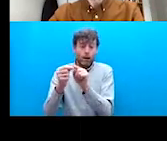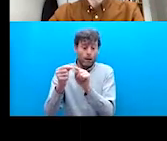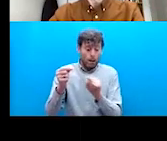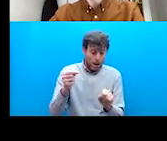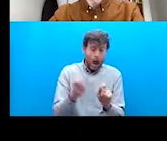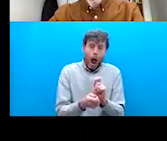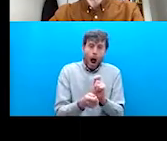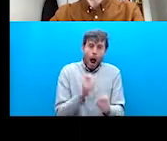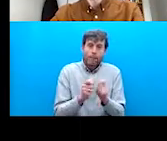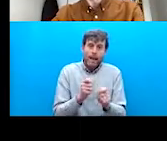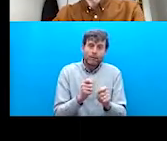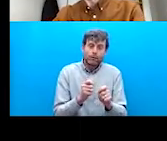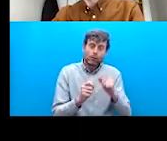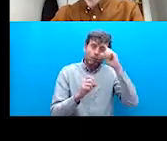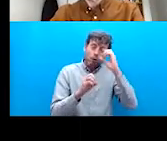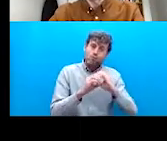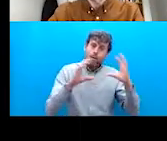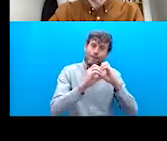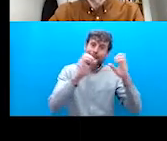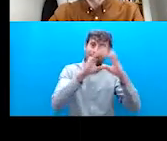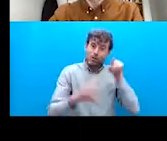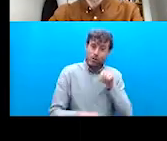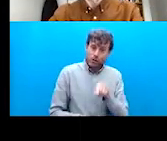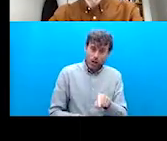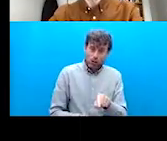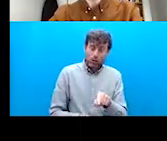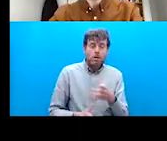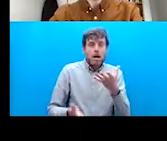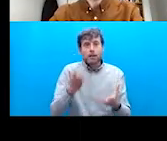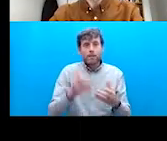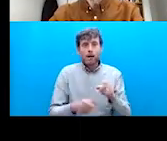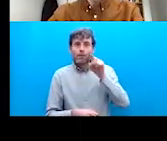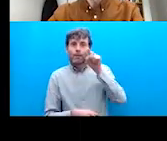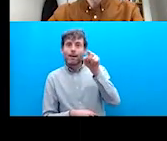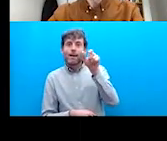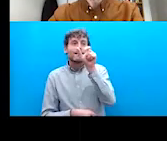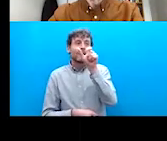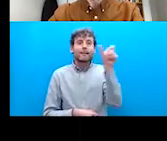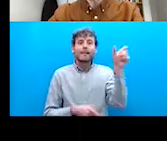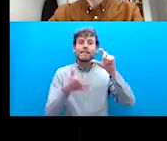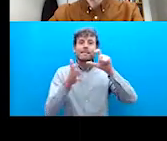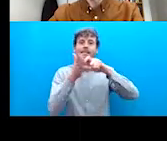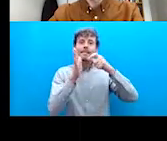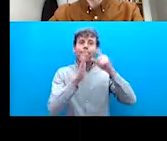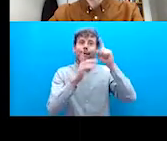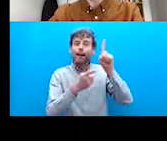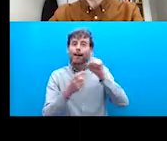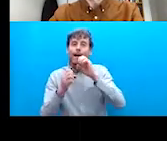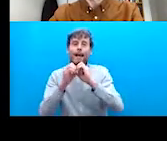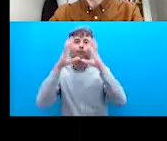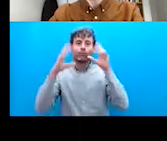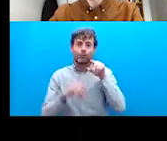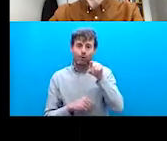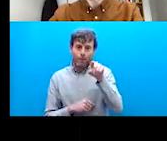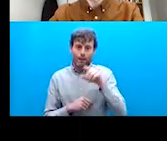autonomous principles of semantic interpretation. And these will only have a weak or perhaps